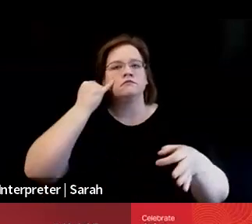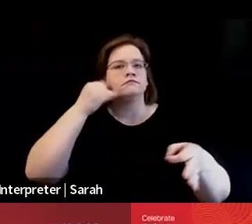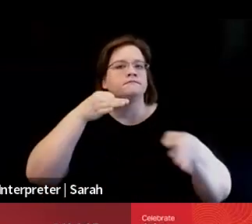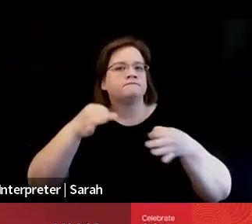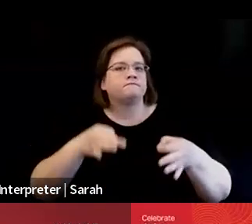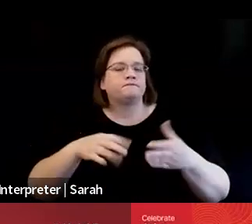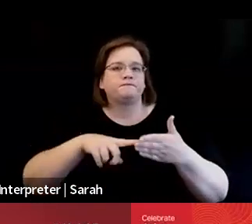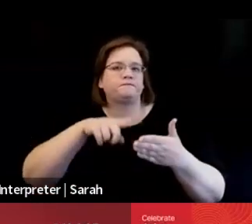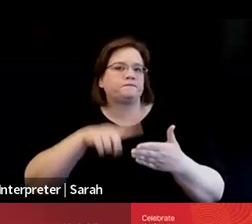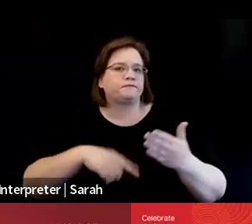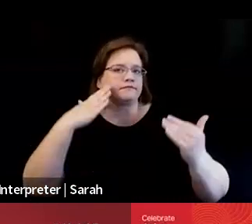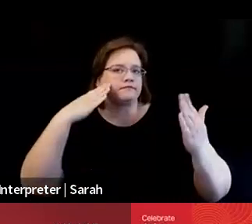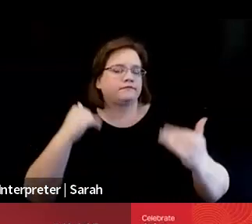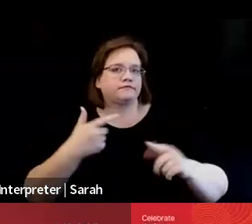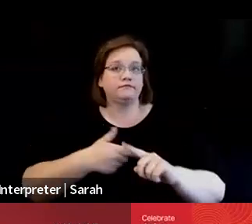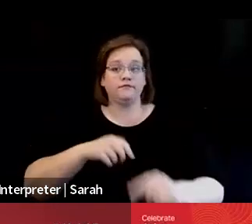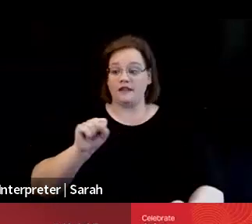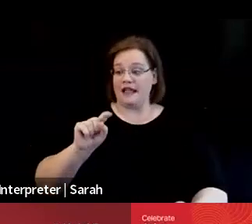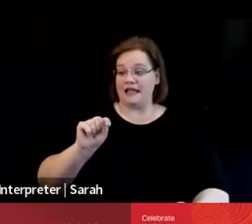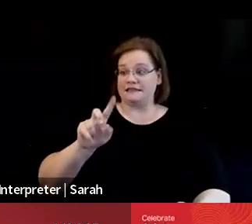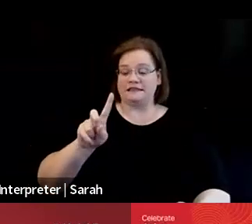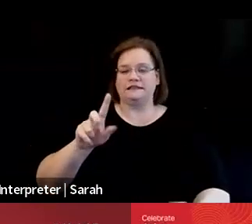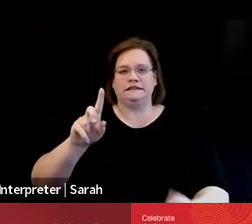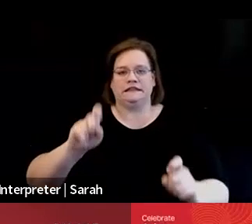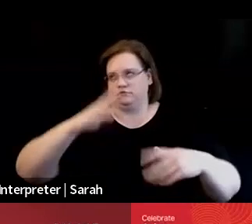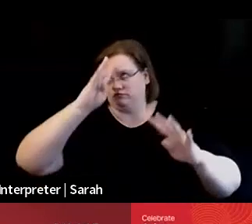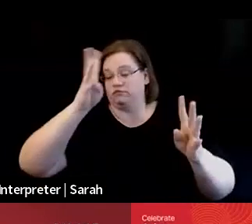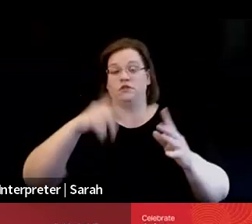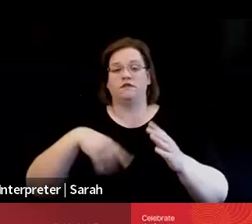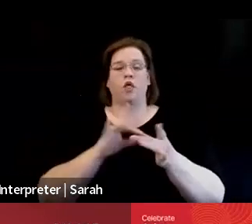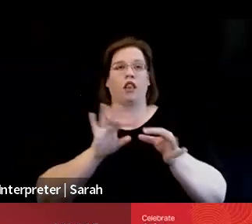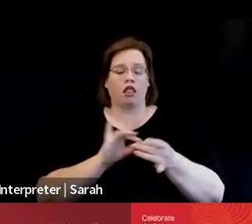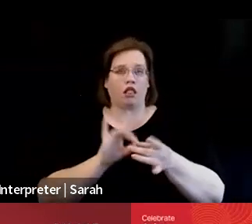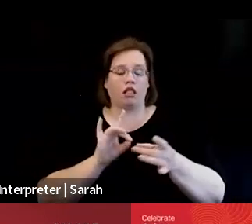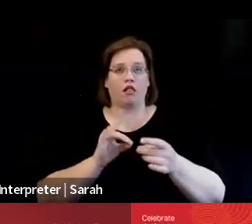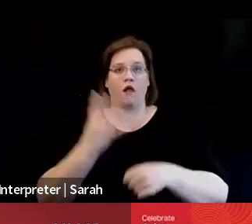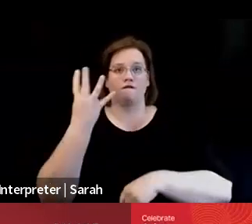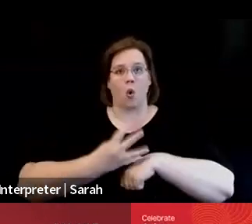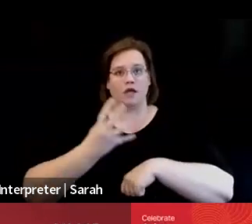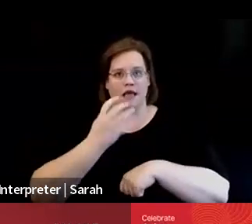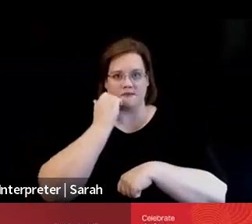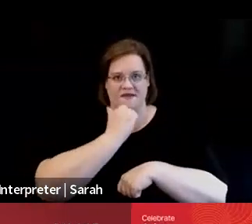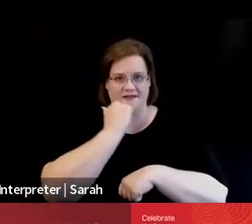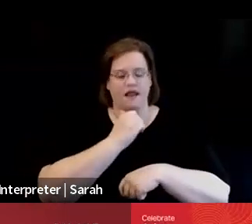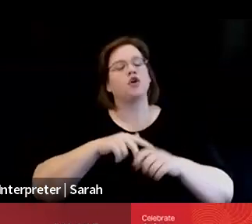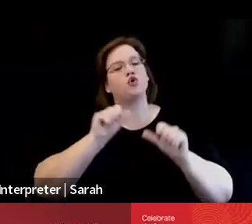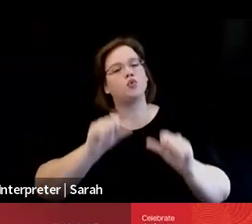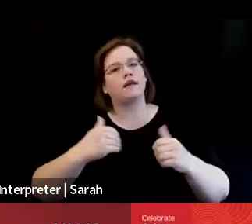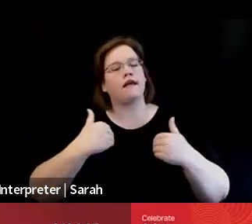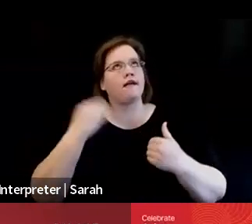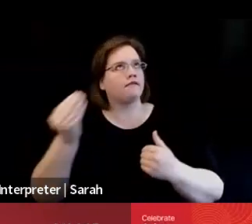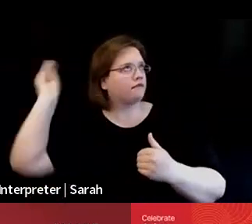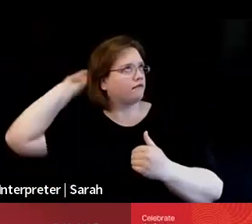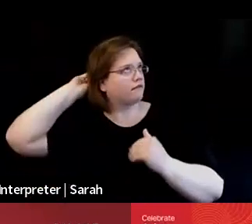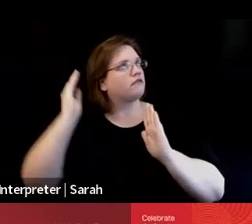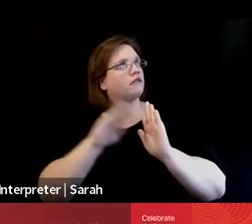from an STD test, if you're going to explain that 4 times a day, you can come up with a little cheat sheet, a little outline of the key points that